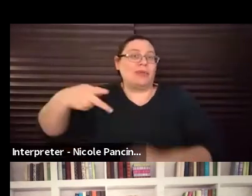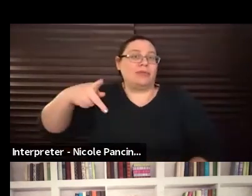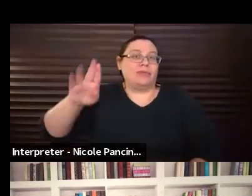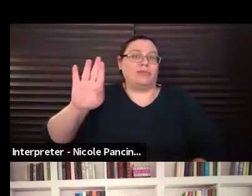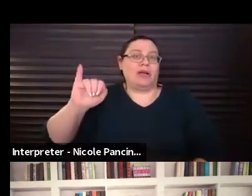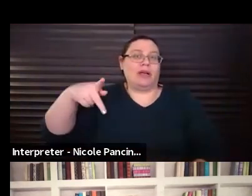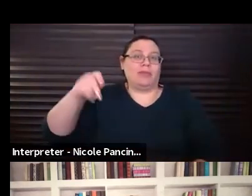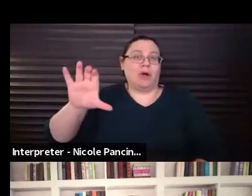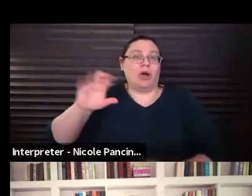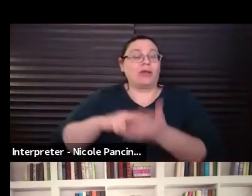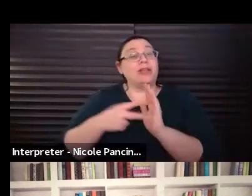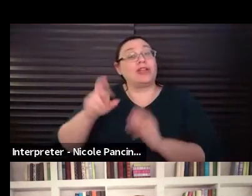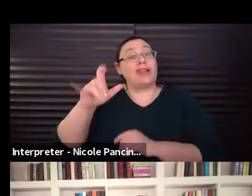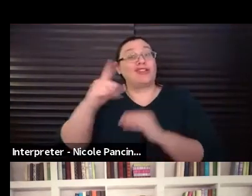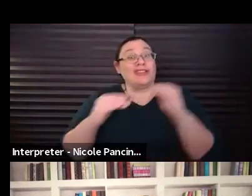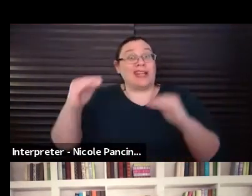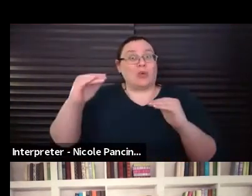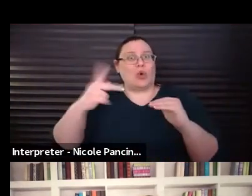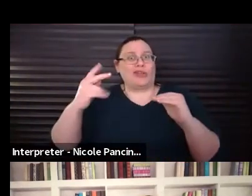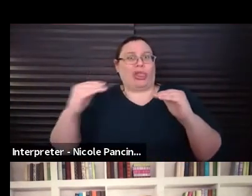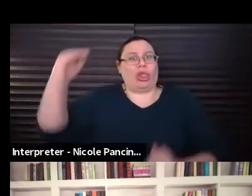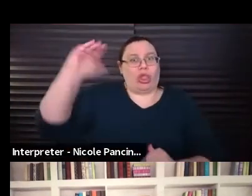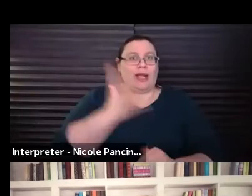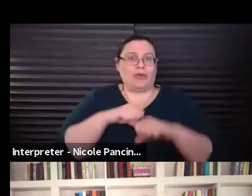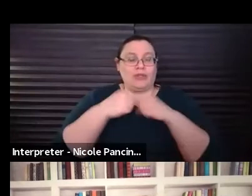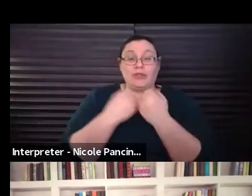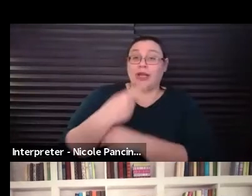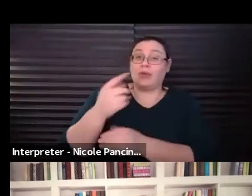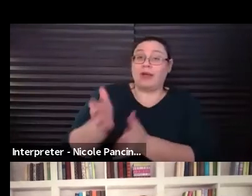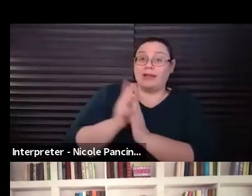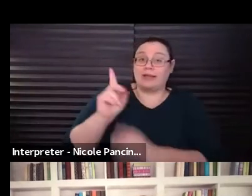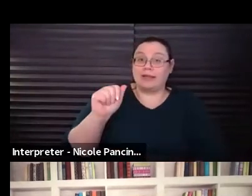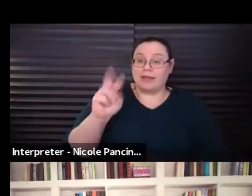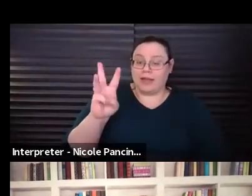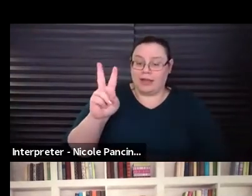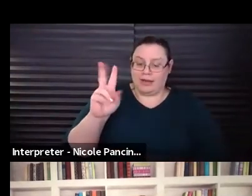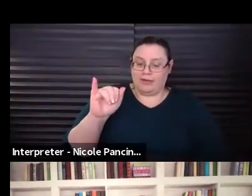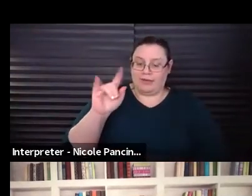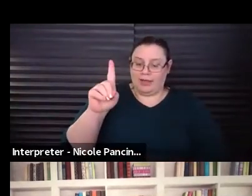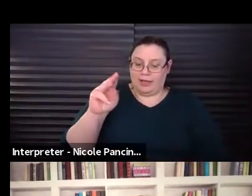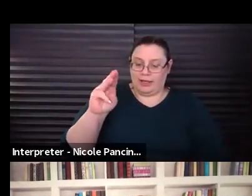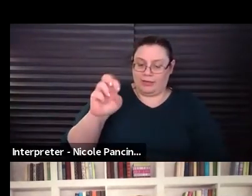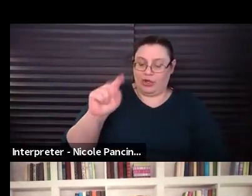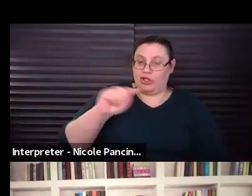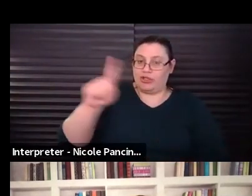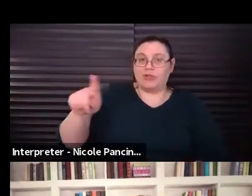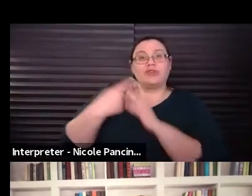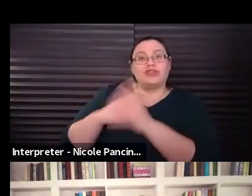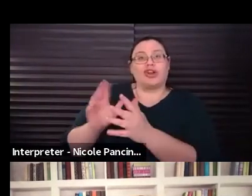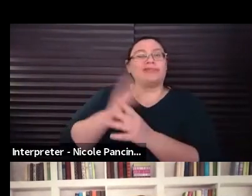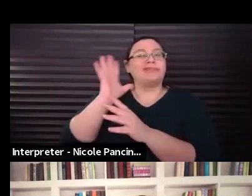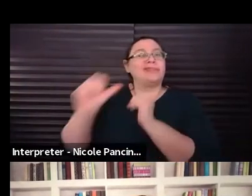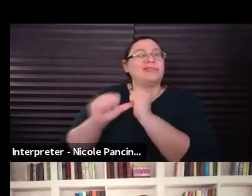racial inequity in our society. Today, we'll ask David Mertz to kick off our conversation. David's assistant to the president at the